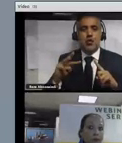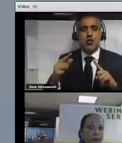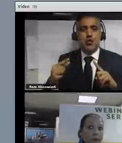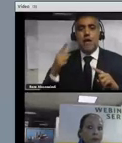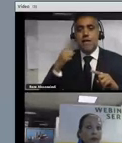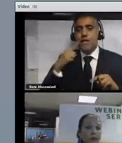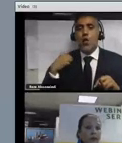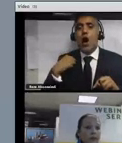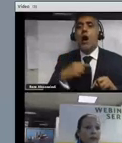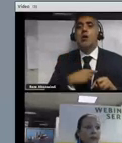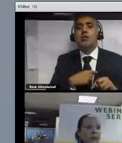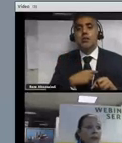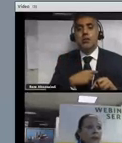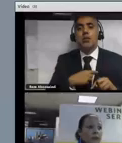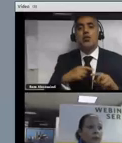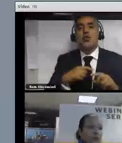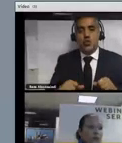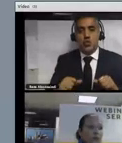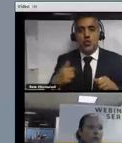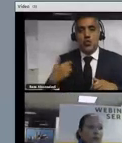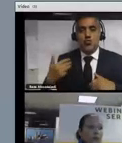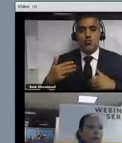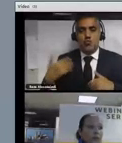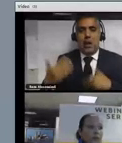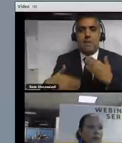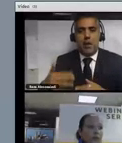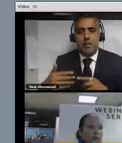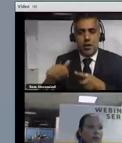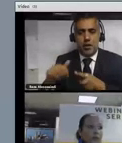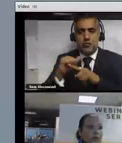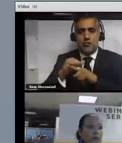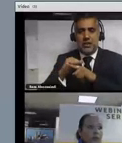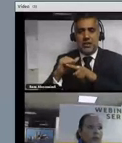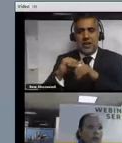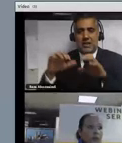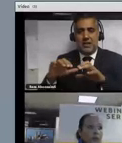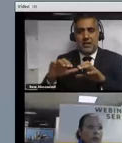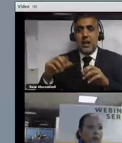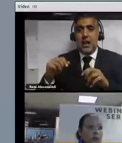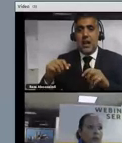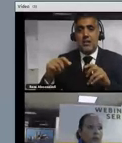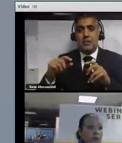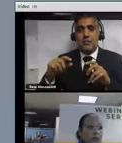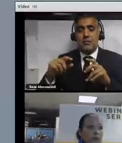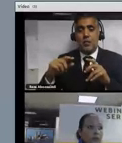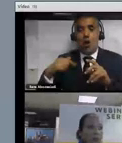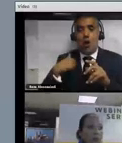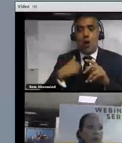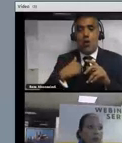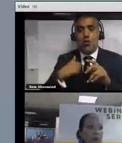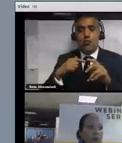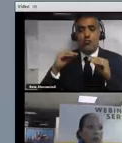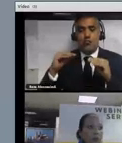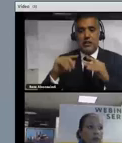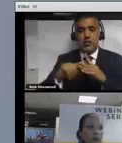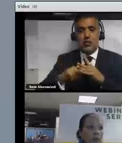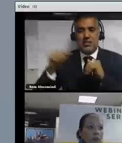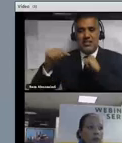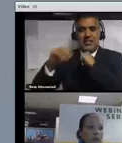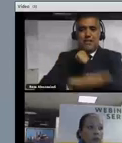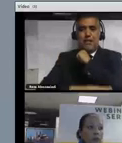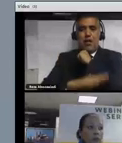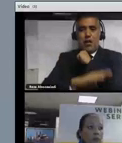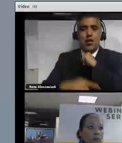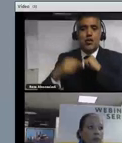to ramp up our training activities, and it's starting this fall. And so we intend to have